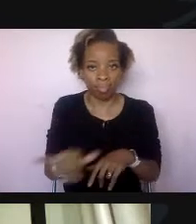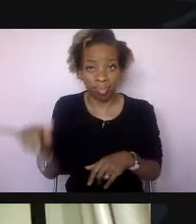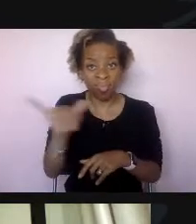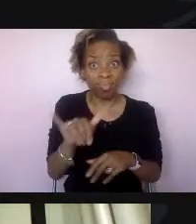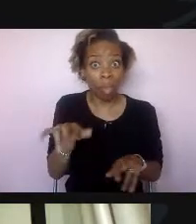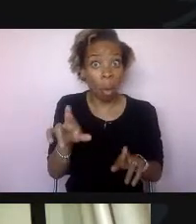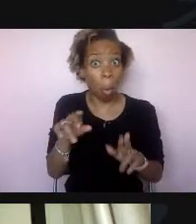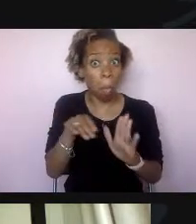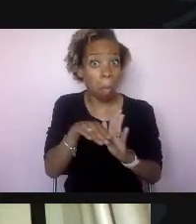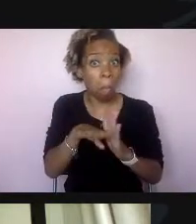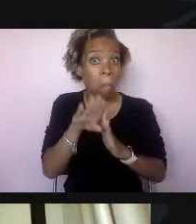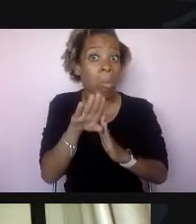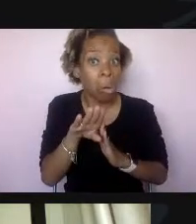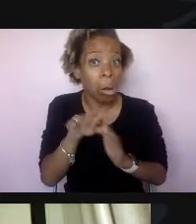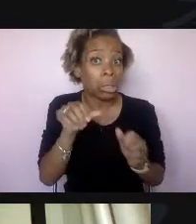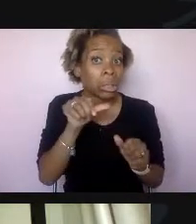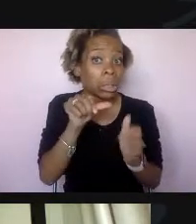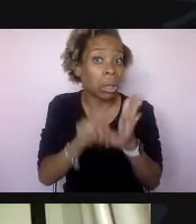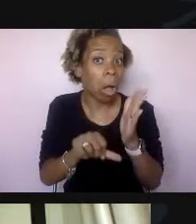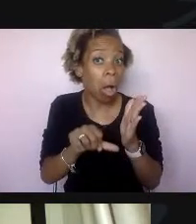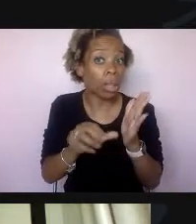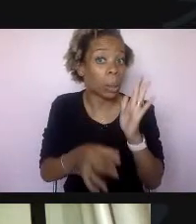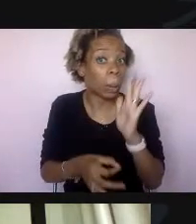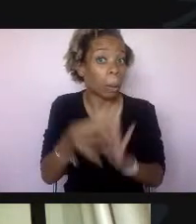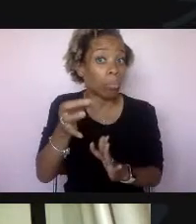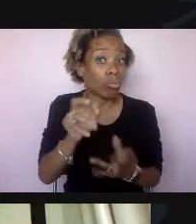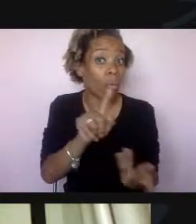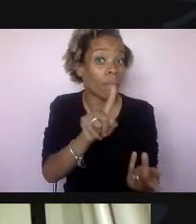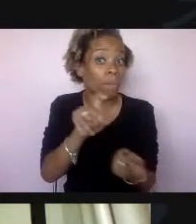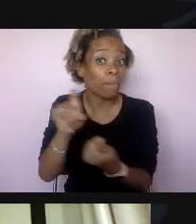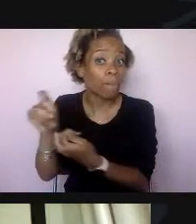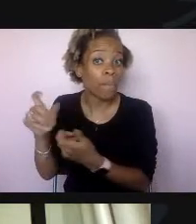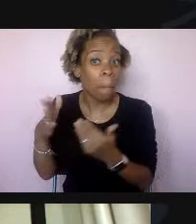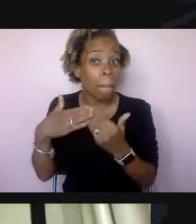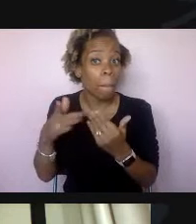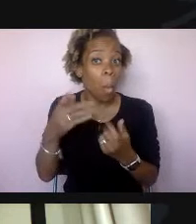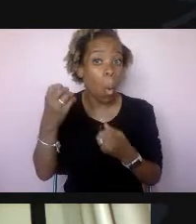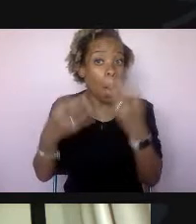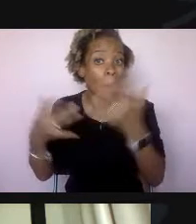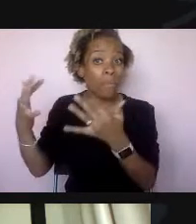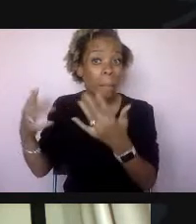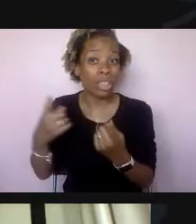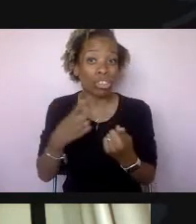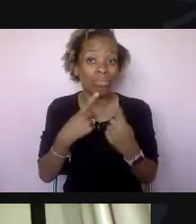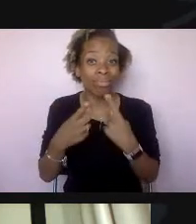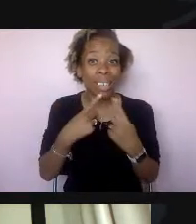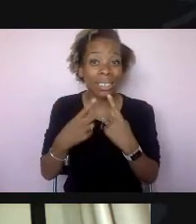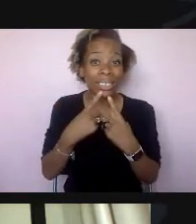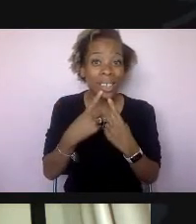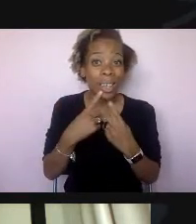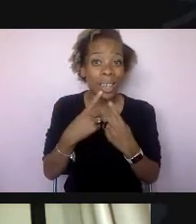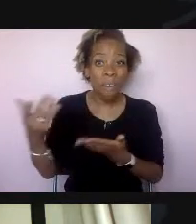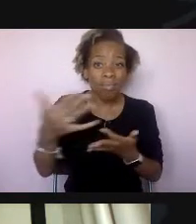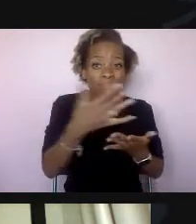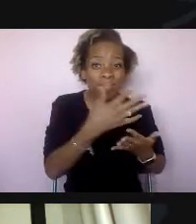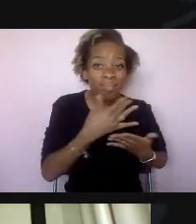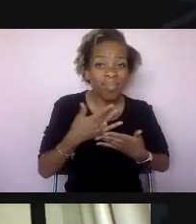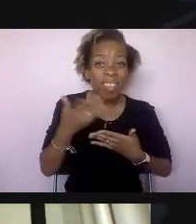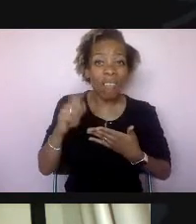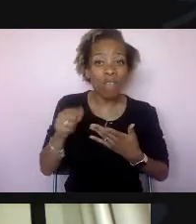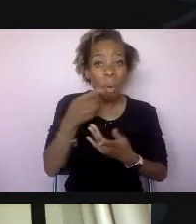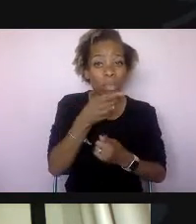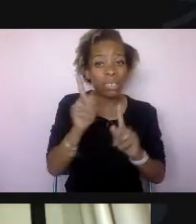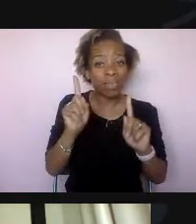And that might be a way to get more data in employment, in to institutions. I